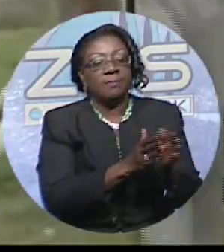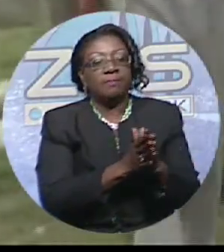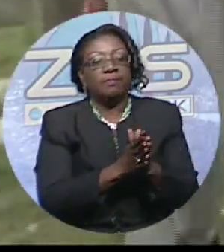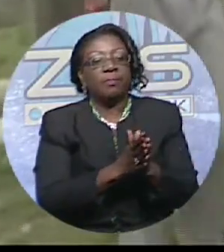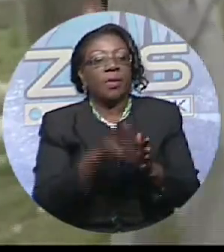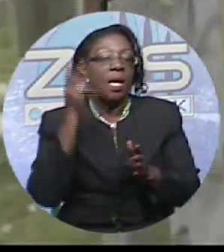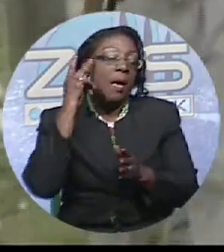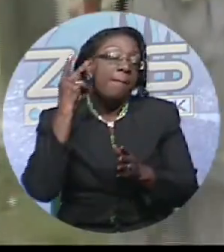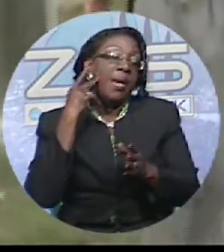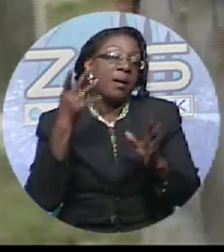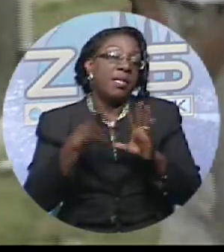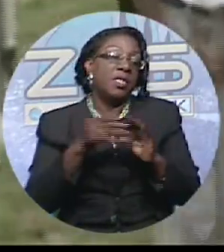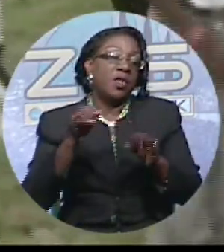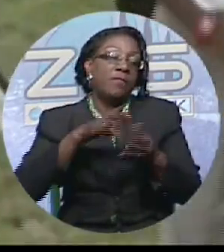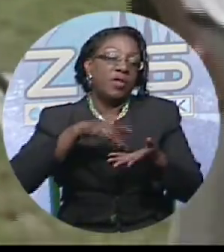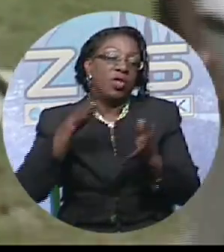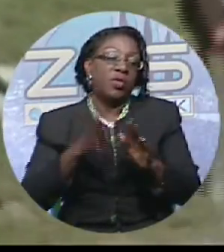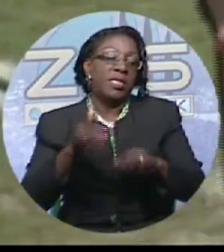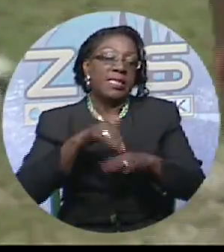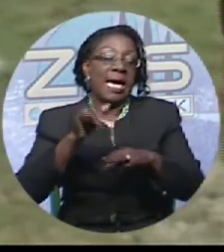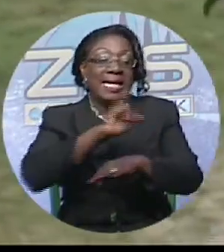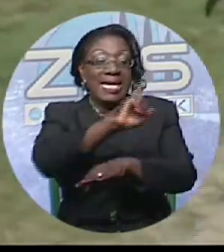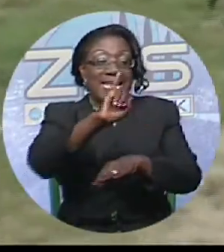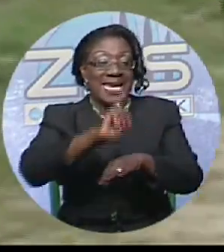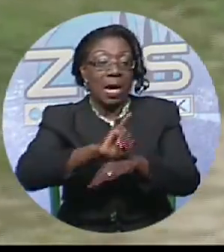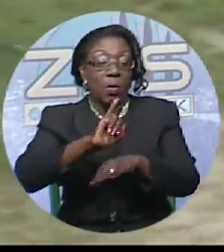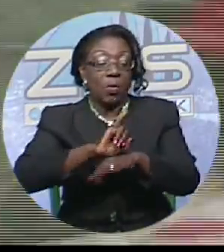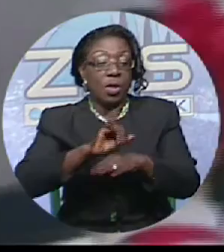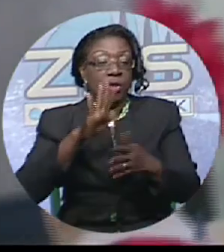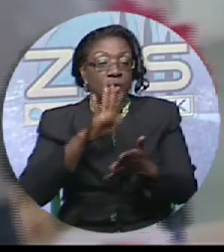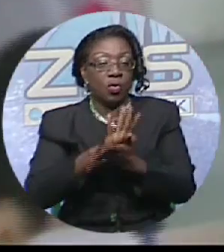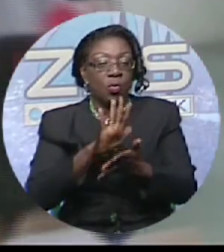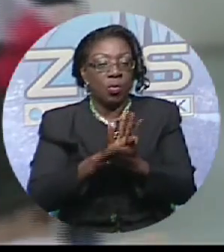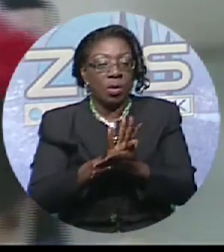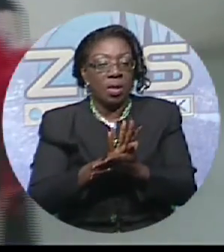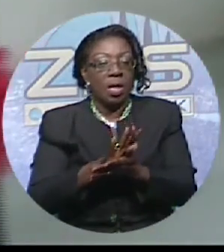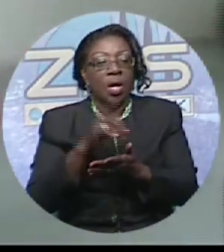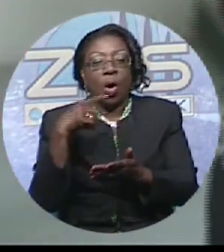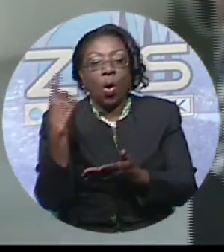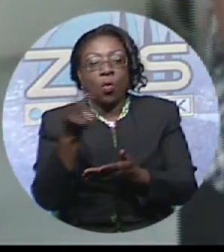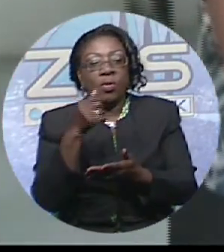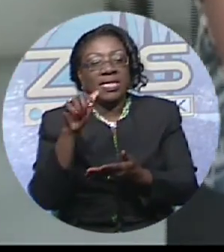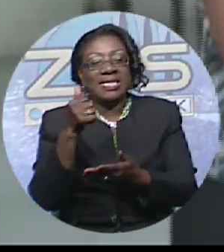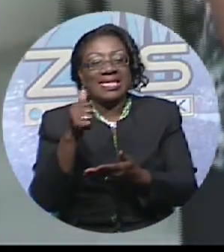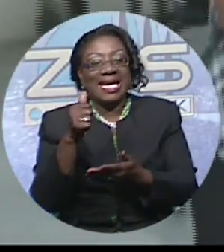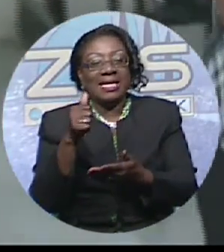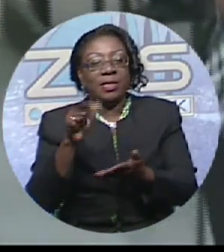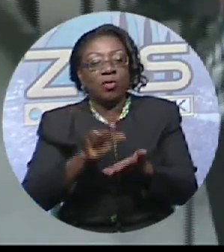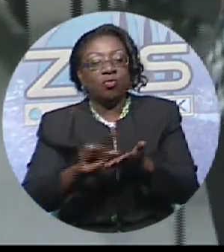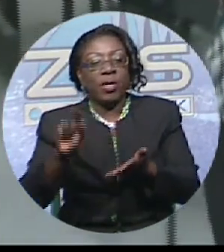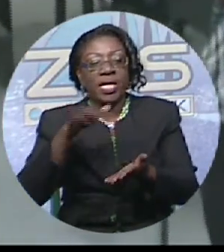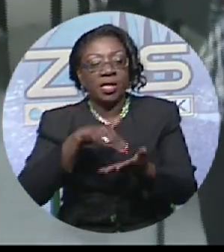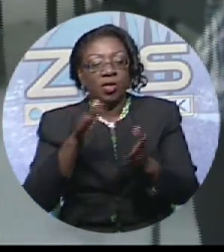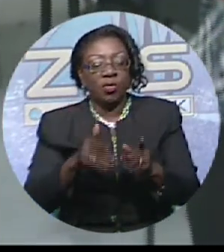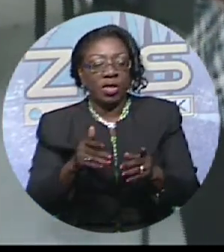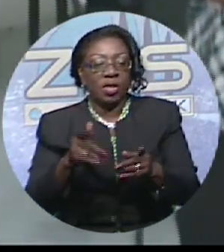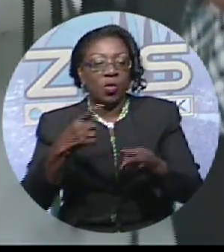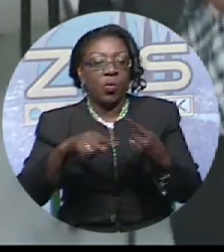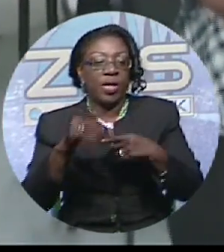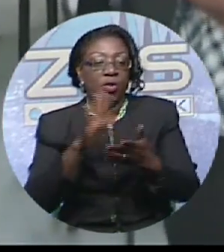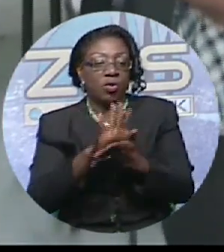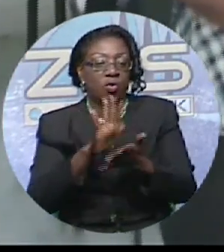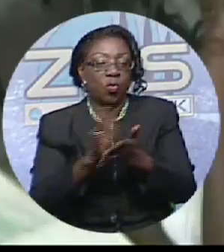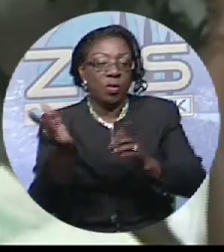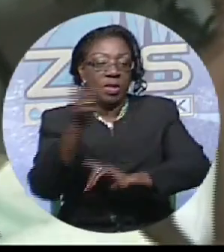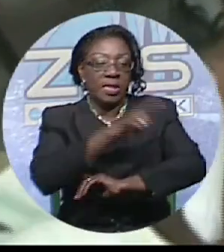Parents of students at the Inagua All-Age School, with the exception of 10th grade students, refused to show up for school today. It's